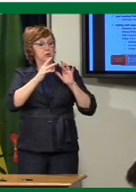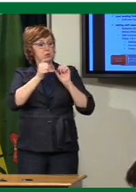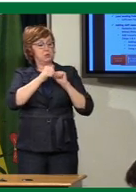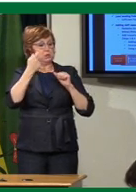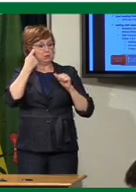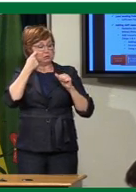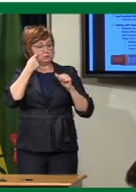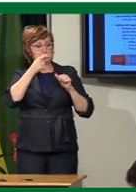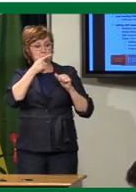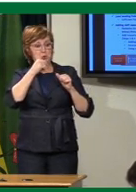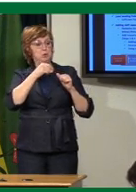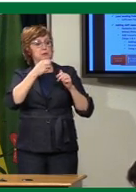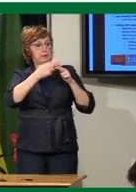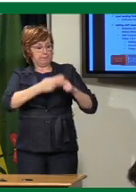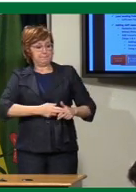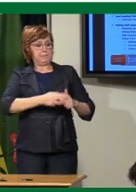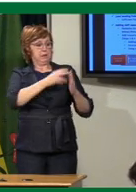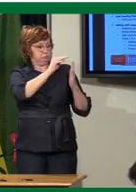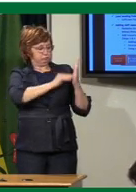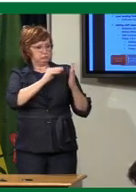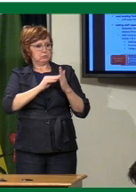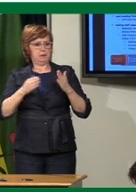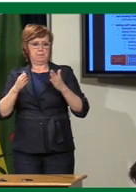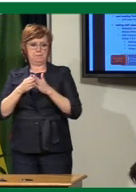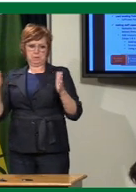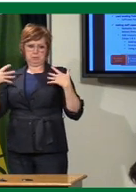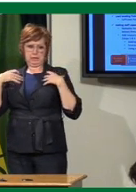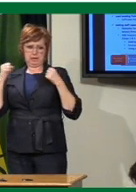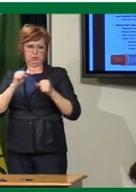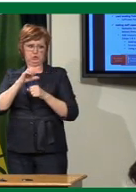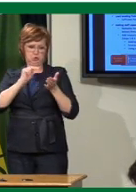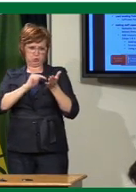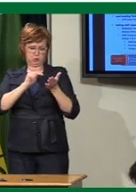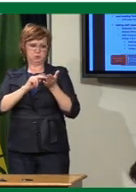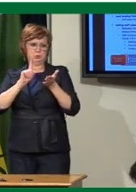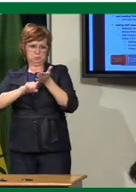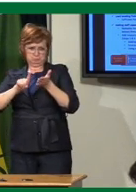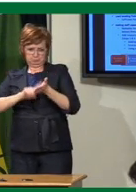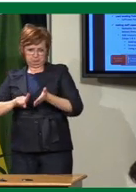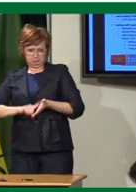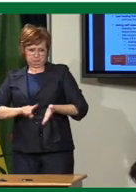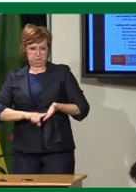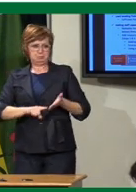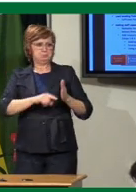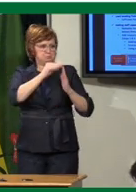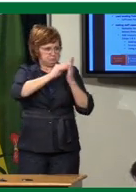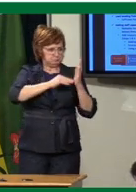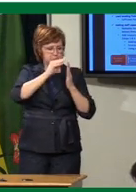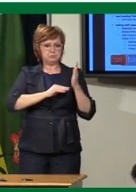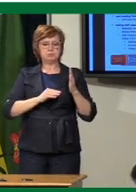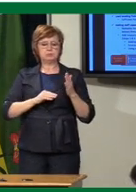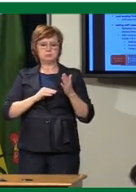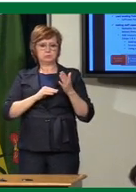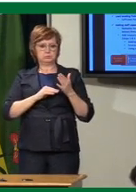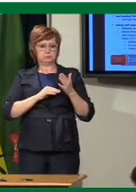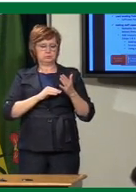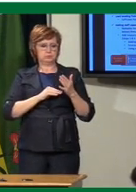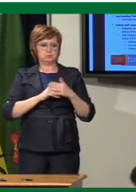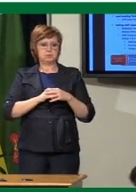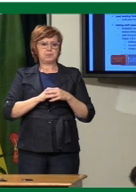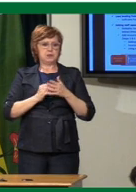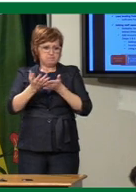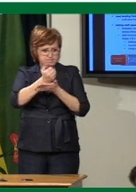nurse in order to fully investigate the case and draw information and provide the clinical